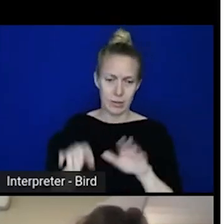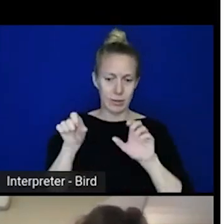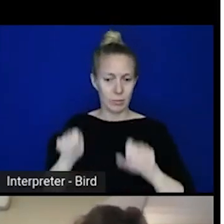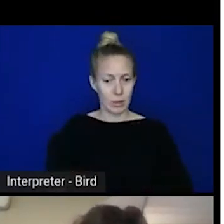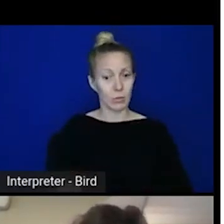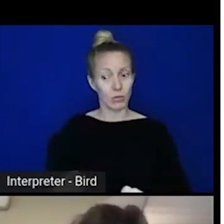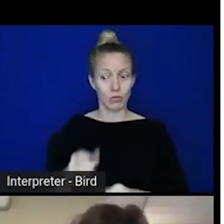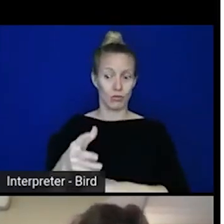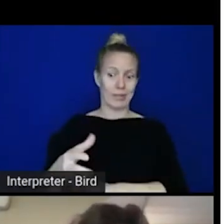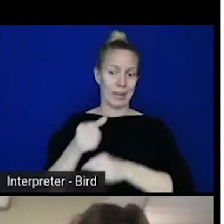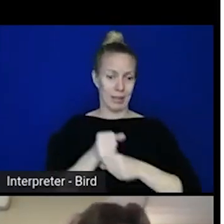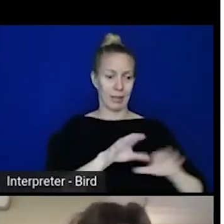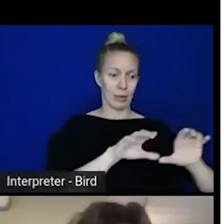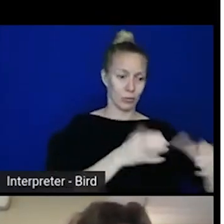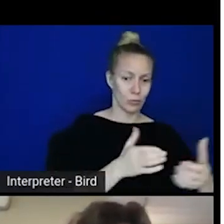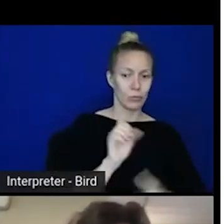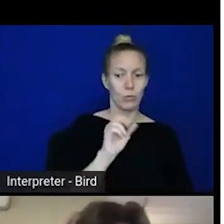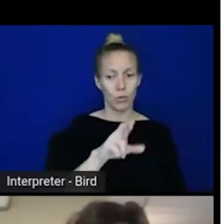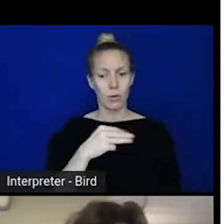IDs.